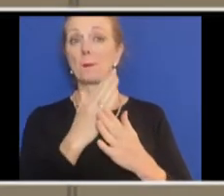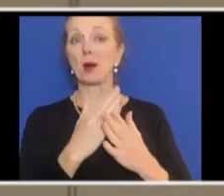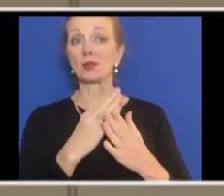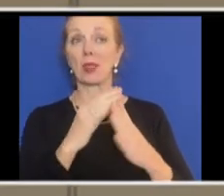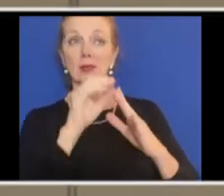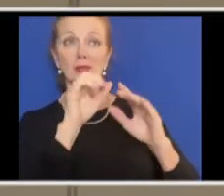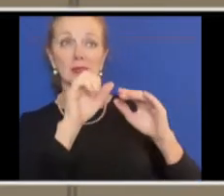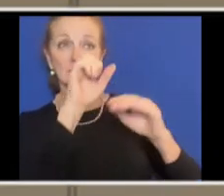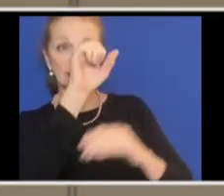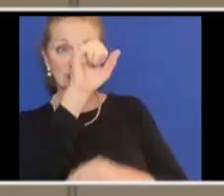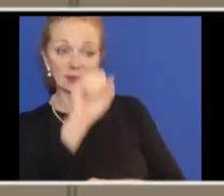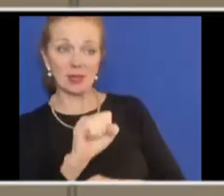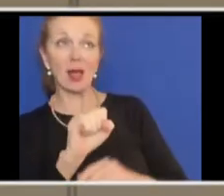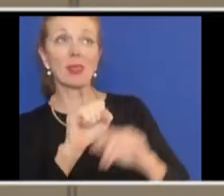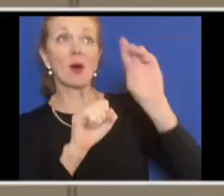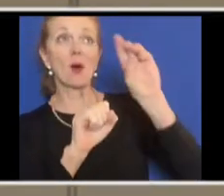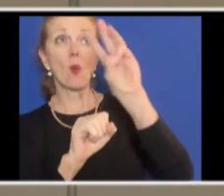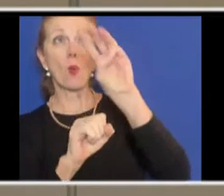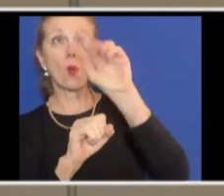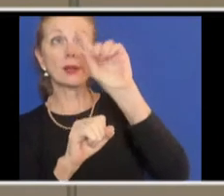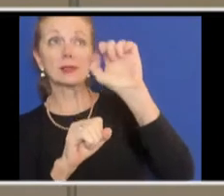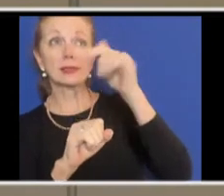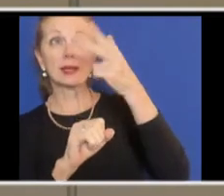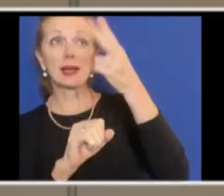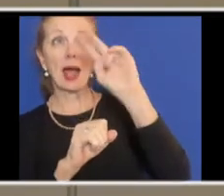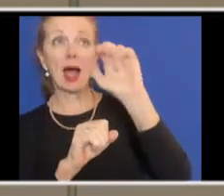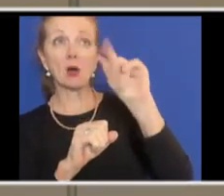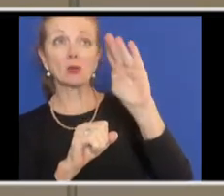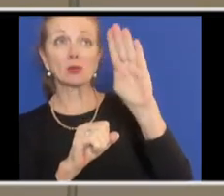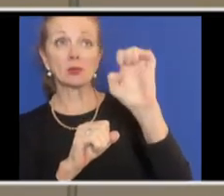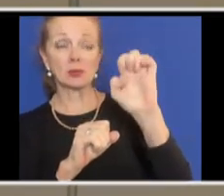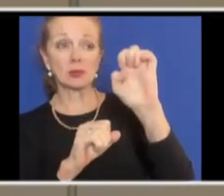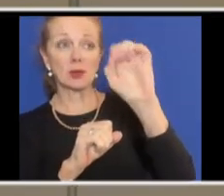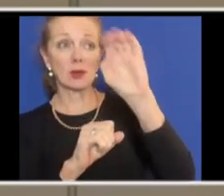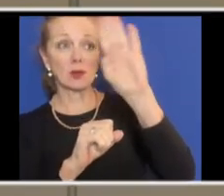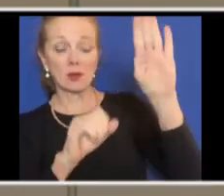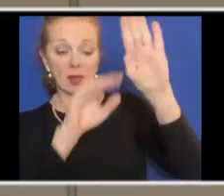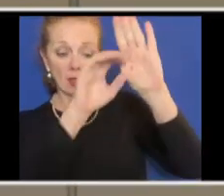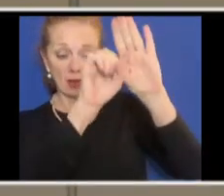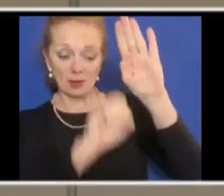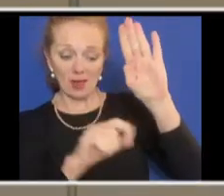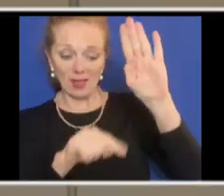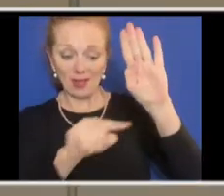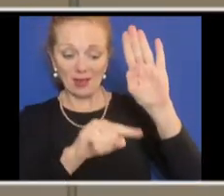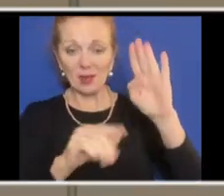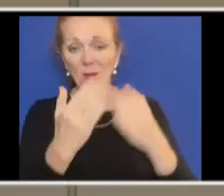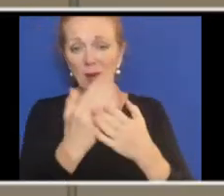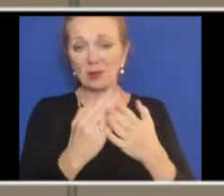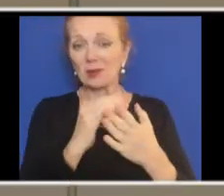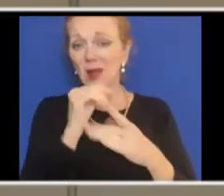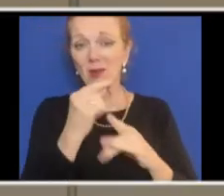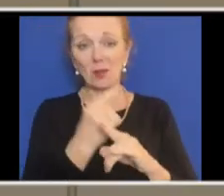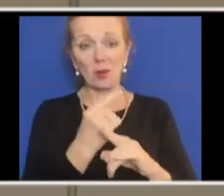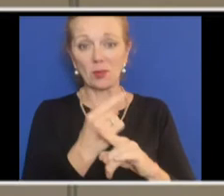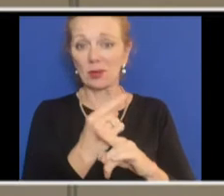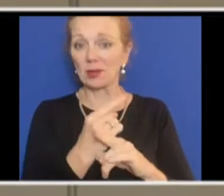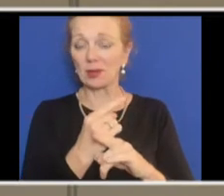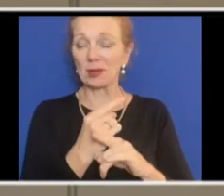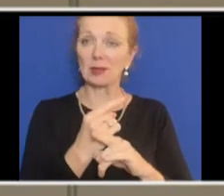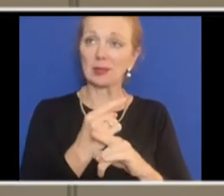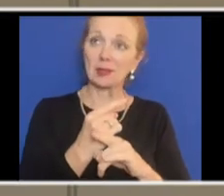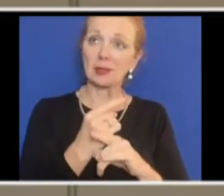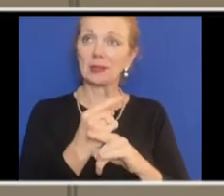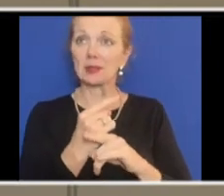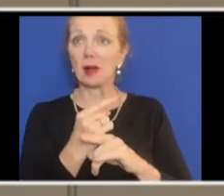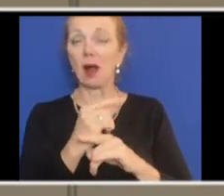of Westinghouse Boulevard are those the parcels that our staff is concerned that are inappropriate are there other